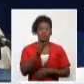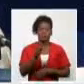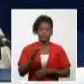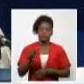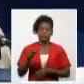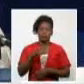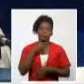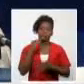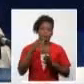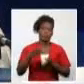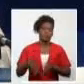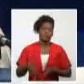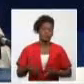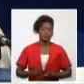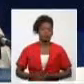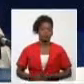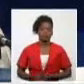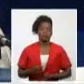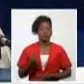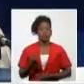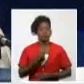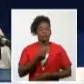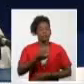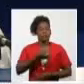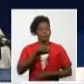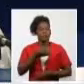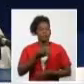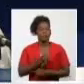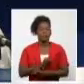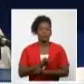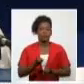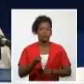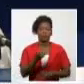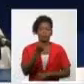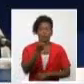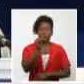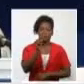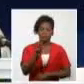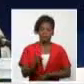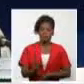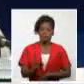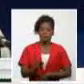Good morning to you and the audience that tunes in every morning.